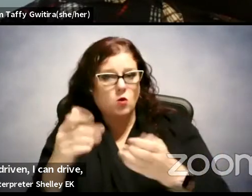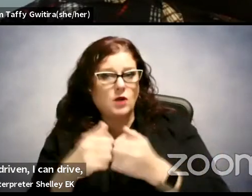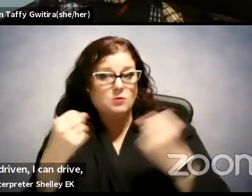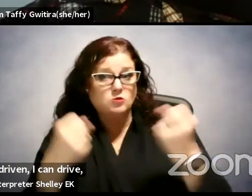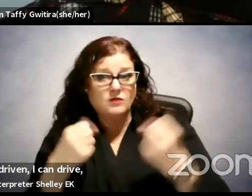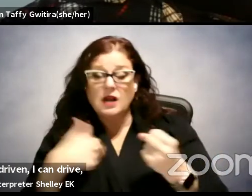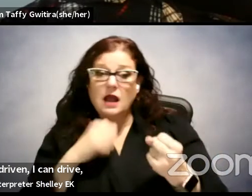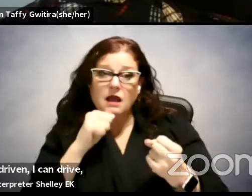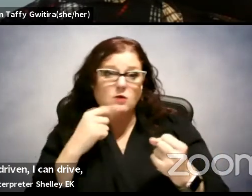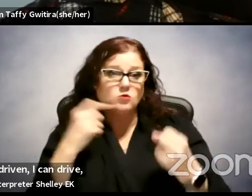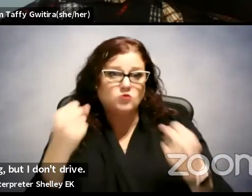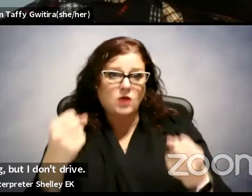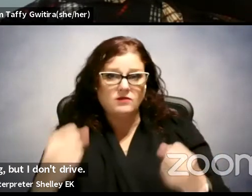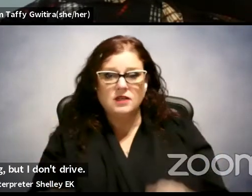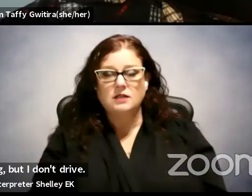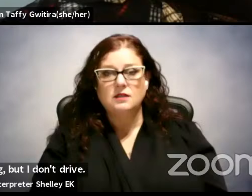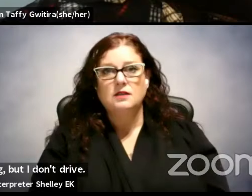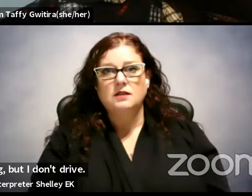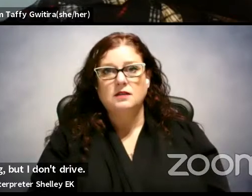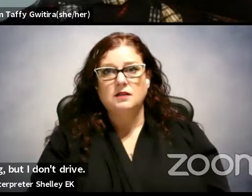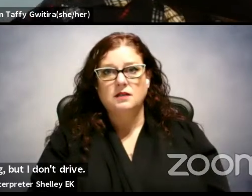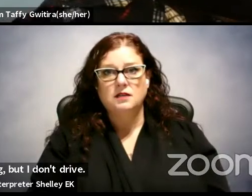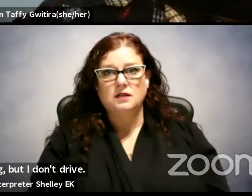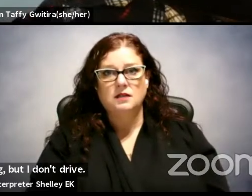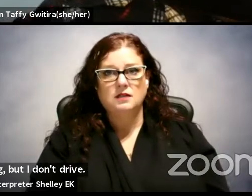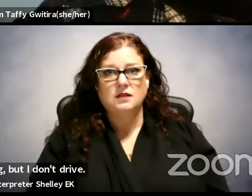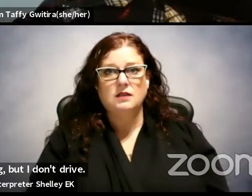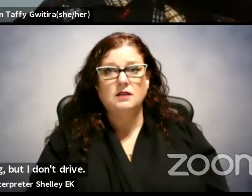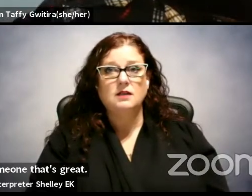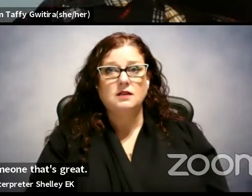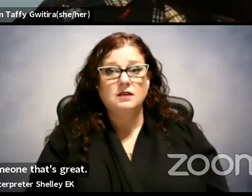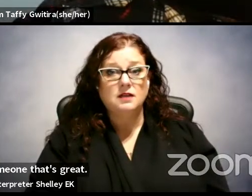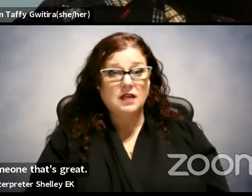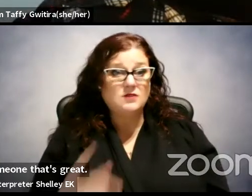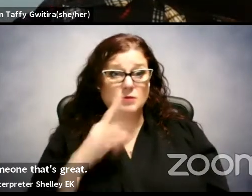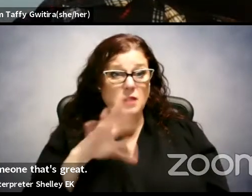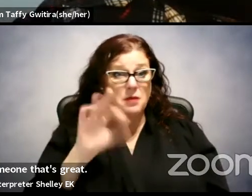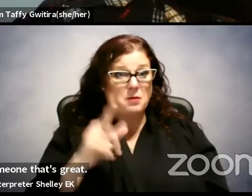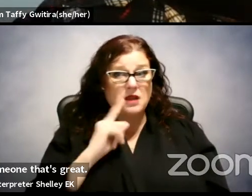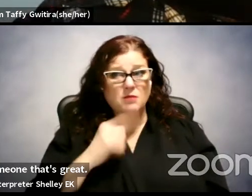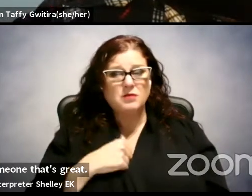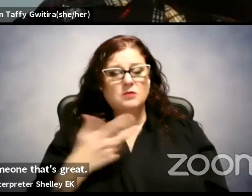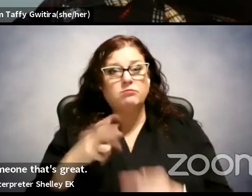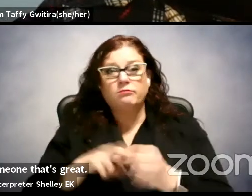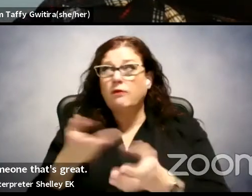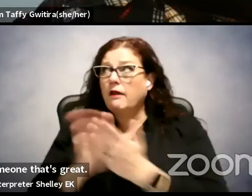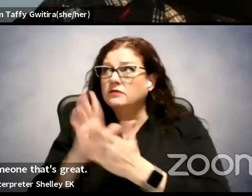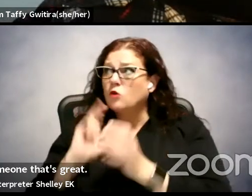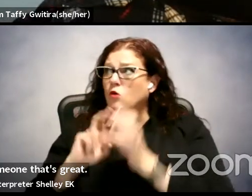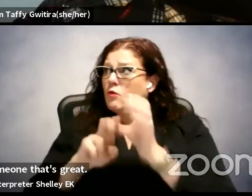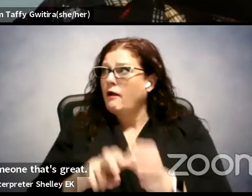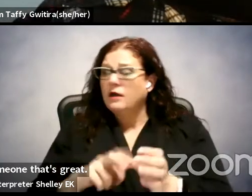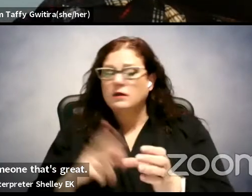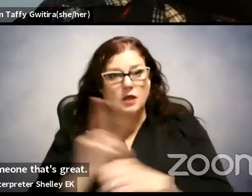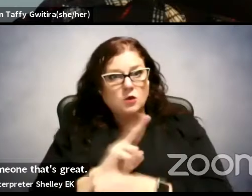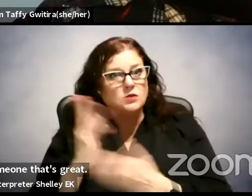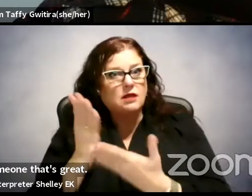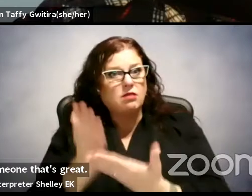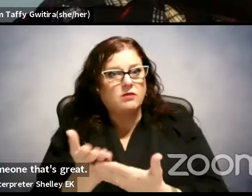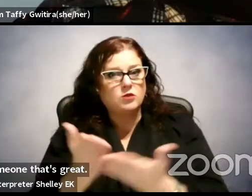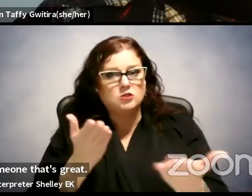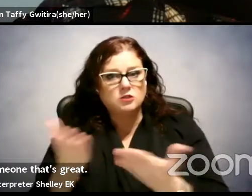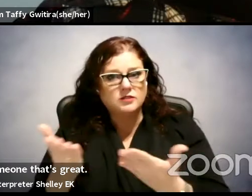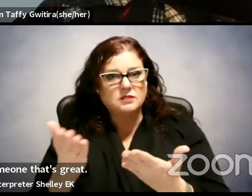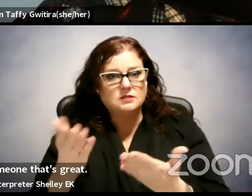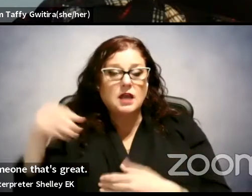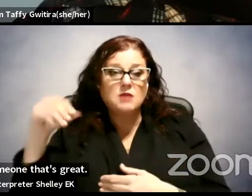drive. So if I can get a ride from someone, that's great. But you don't want to have to get a ride. I use the delivery service. I pay